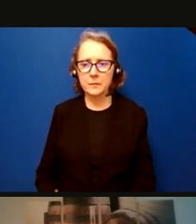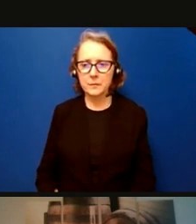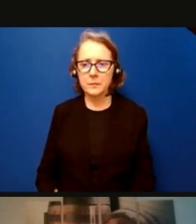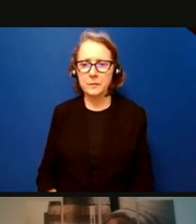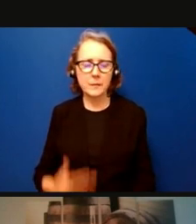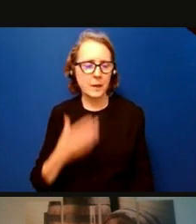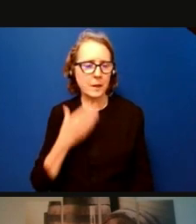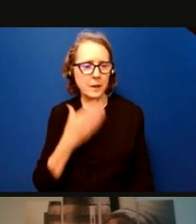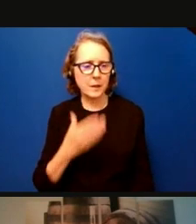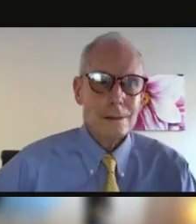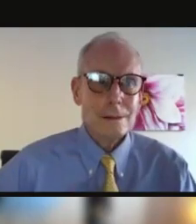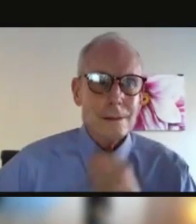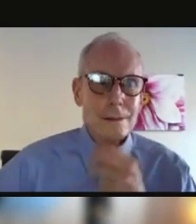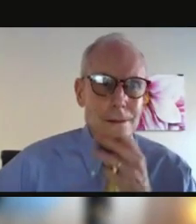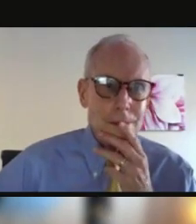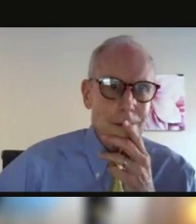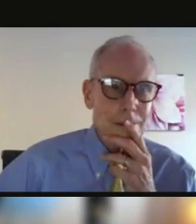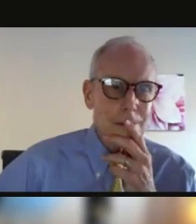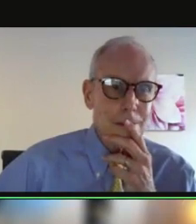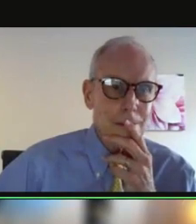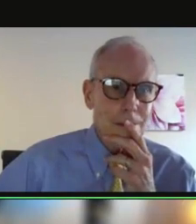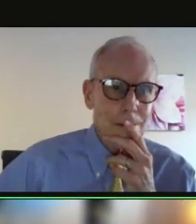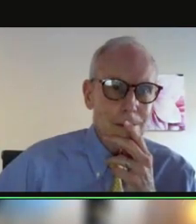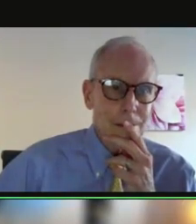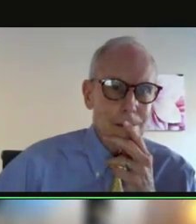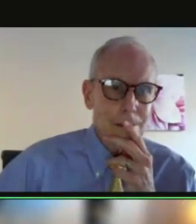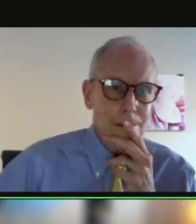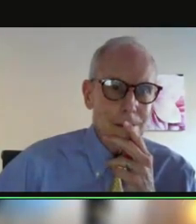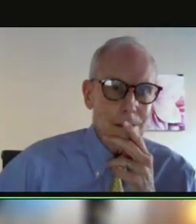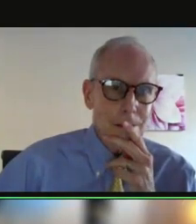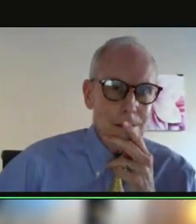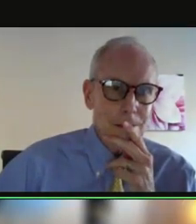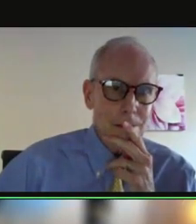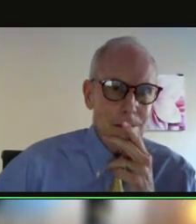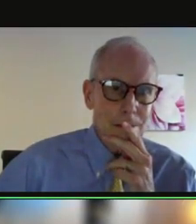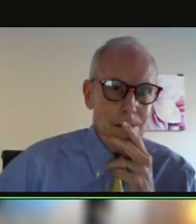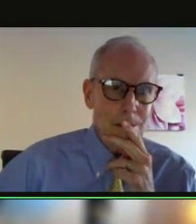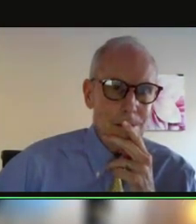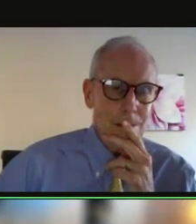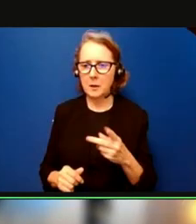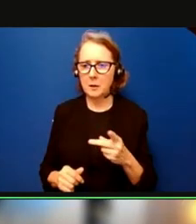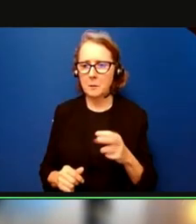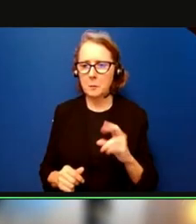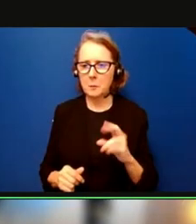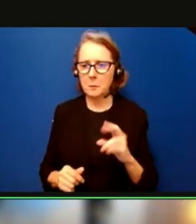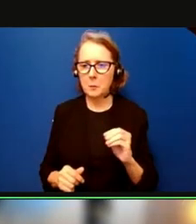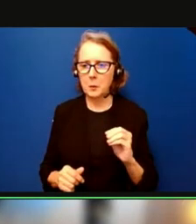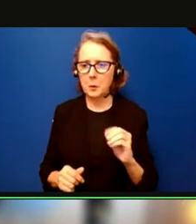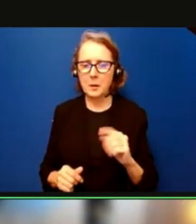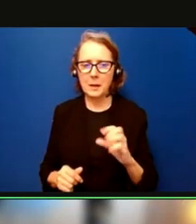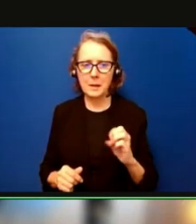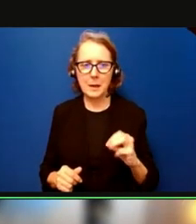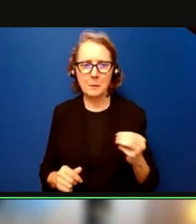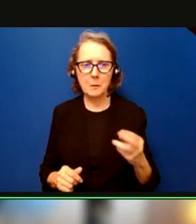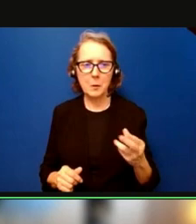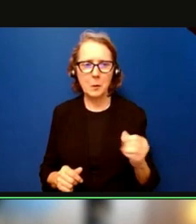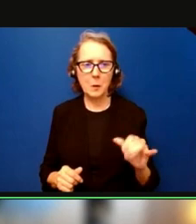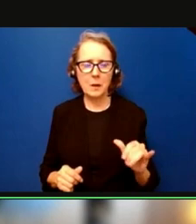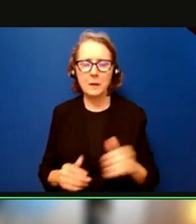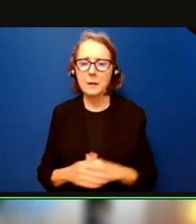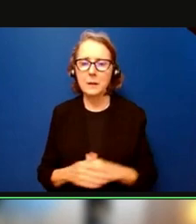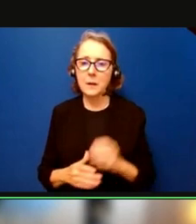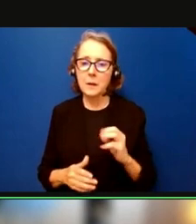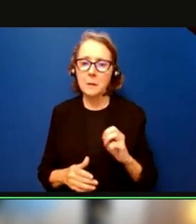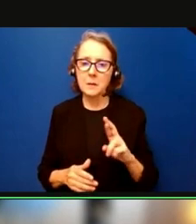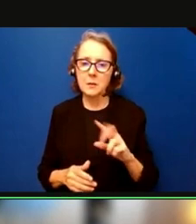Thank you. Councilor Nishioka. Yes, thank you, Mayor Pro Tem Hoy. Mr. Zink, can you explain